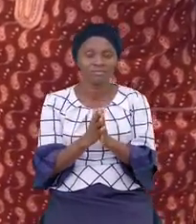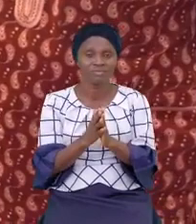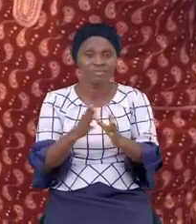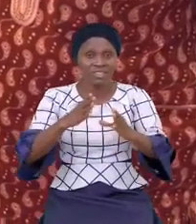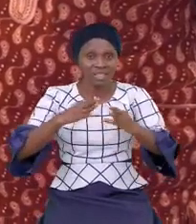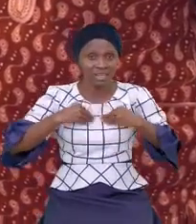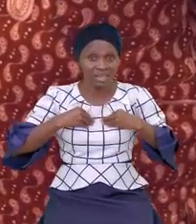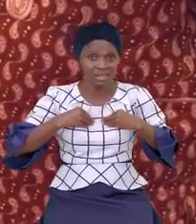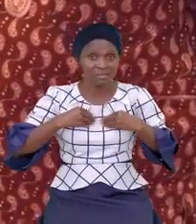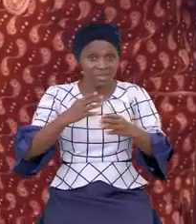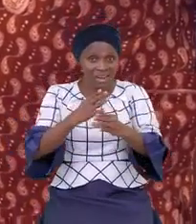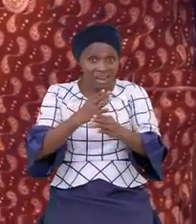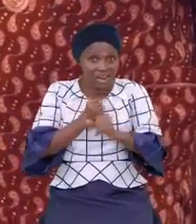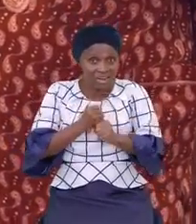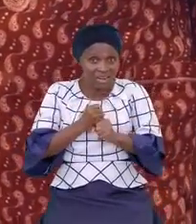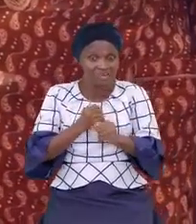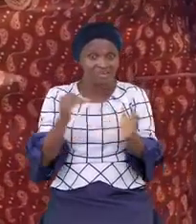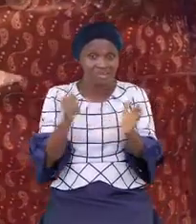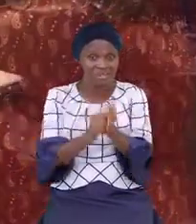Claim that promise.